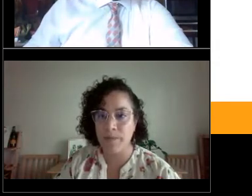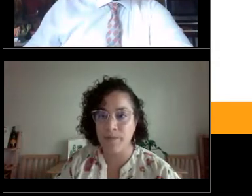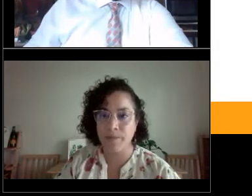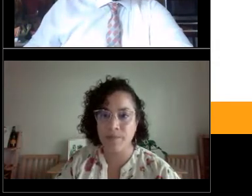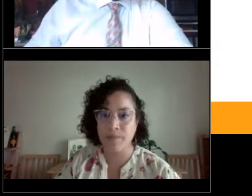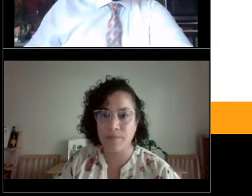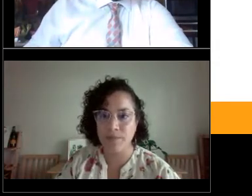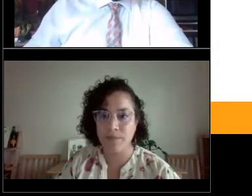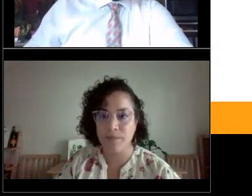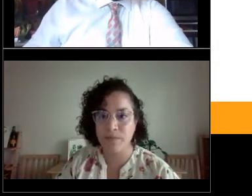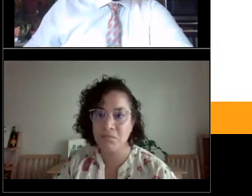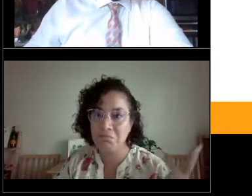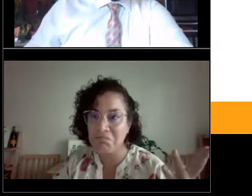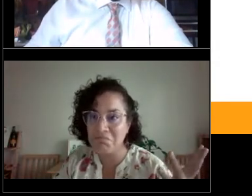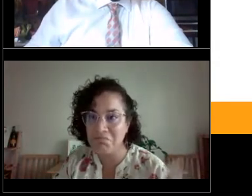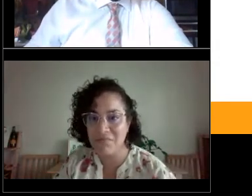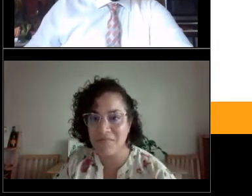Sequoia, you're muted.